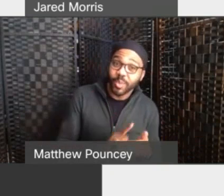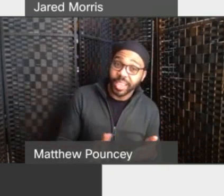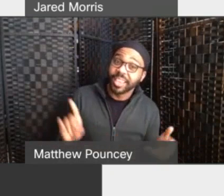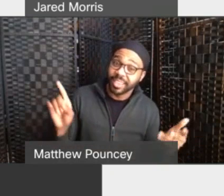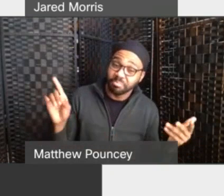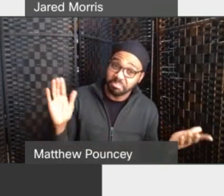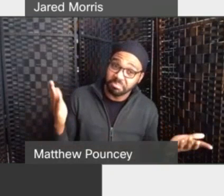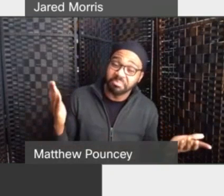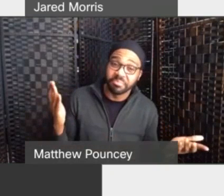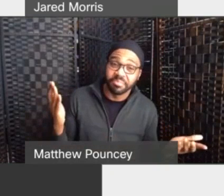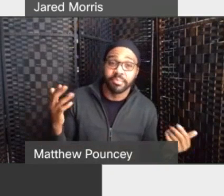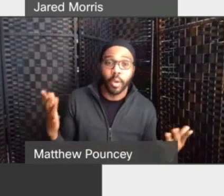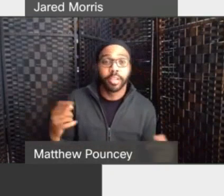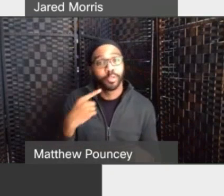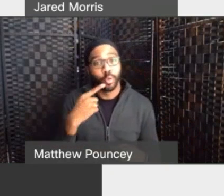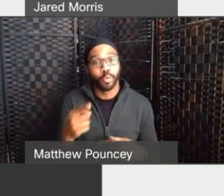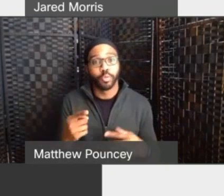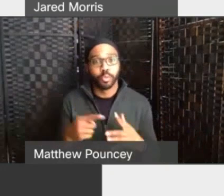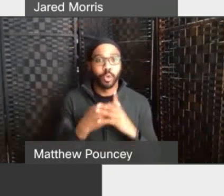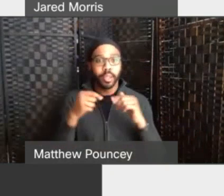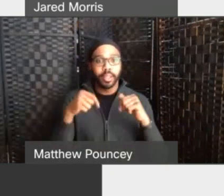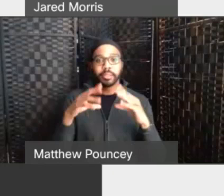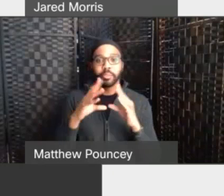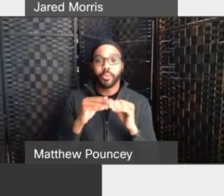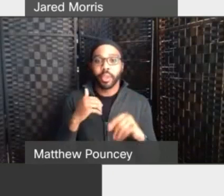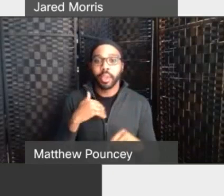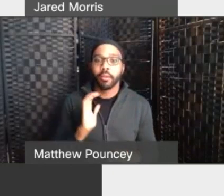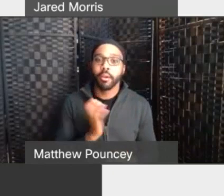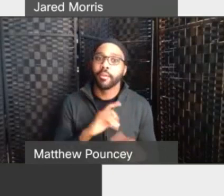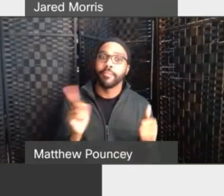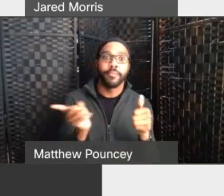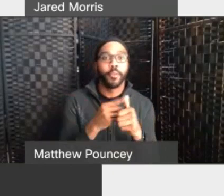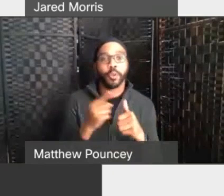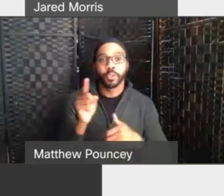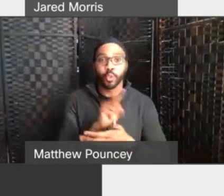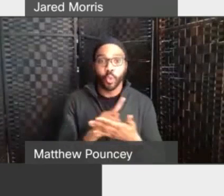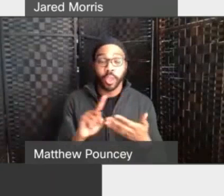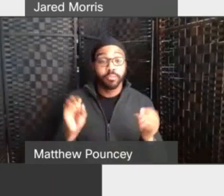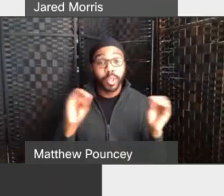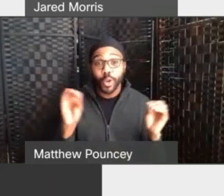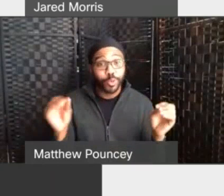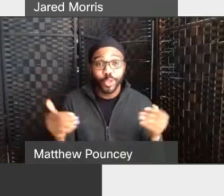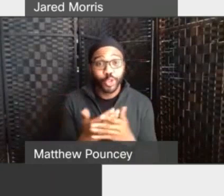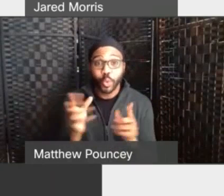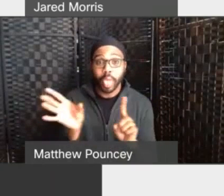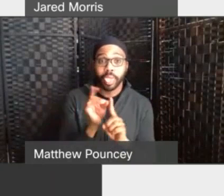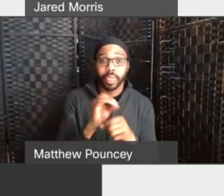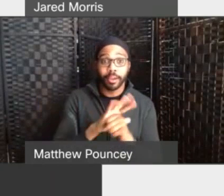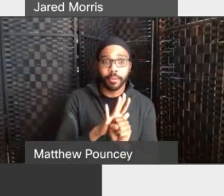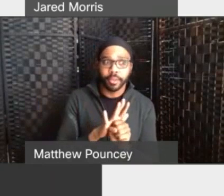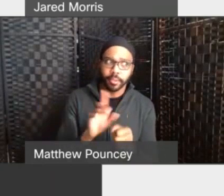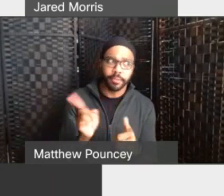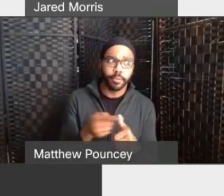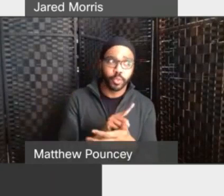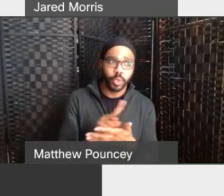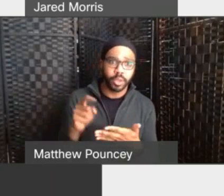beginning, we had our first week with no new COVID infections. It's the first week in a while